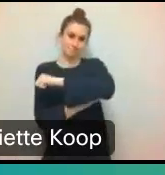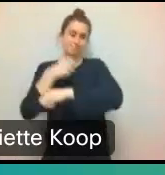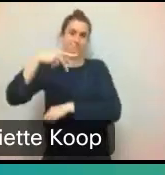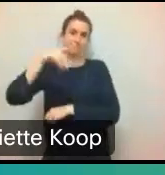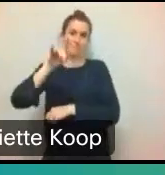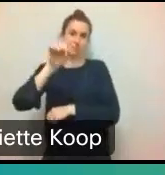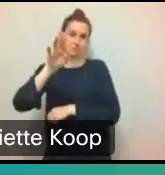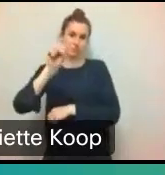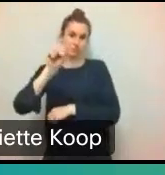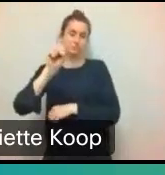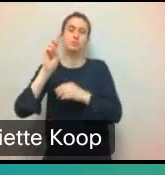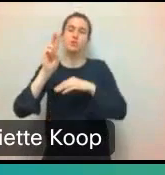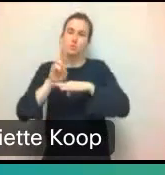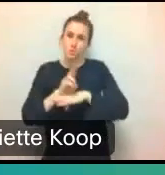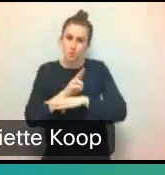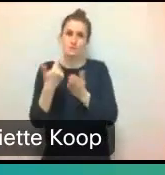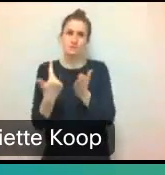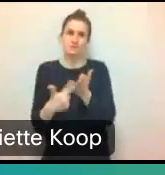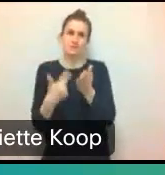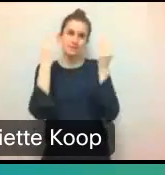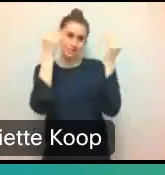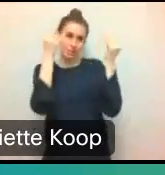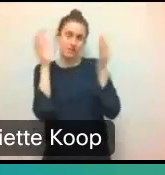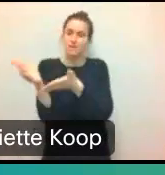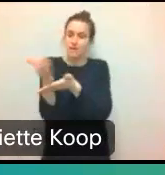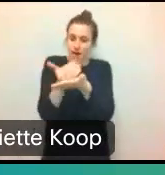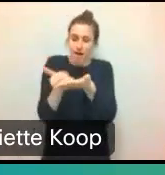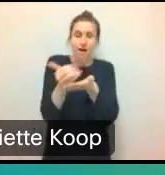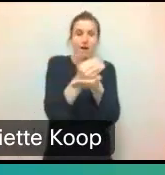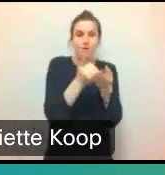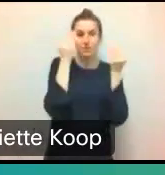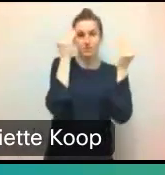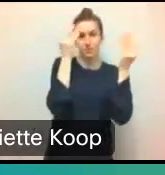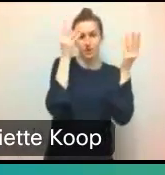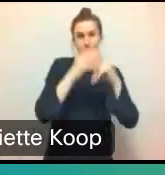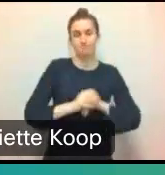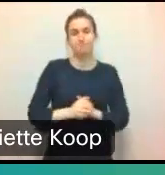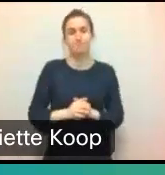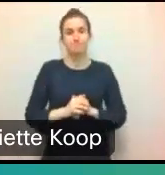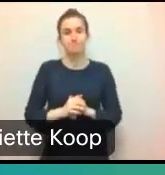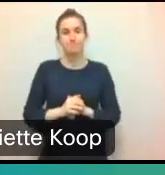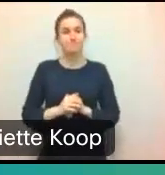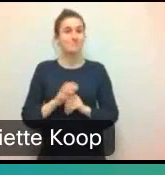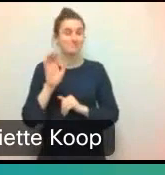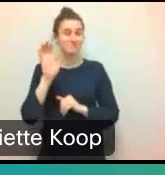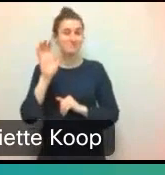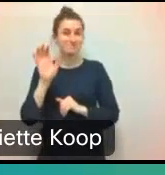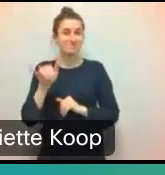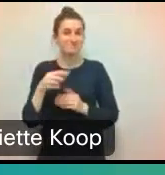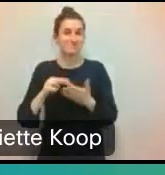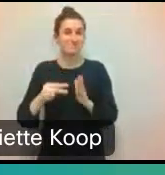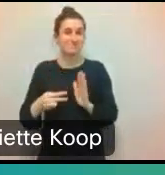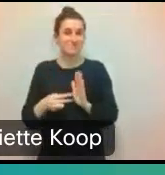we're talking about information and gathering information with people. And that is, authority is constructed